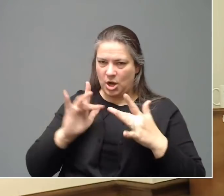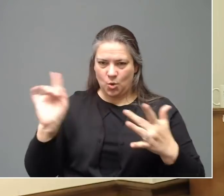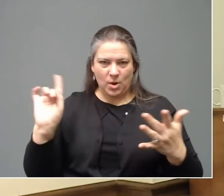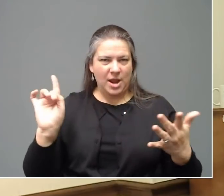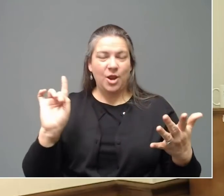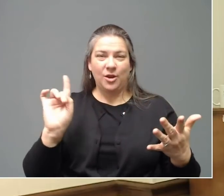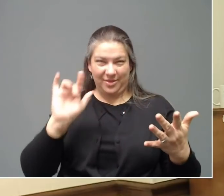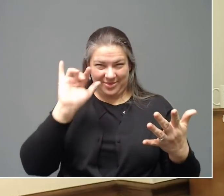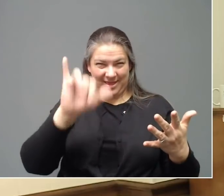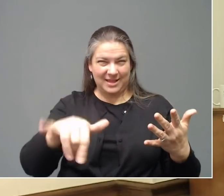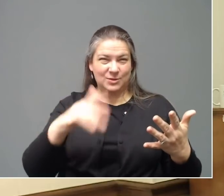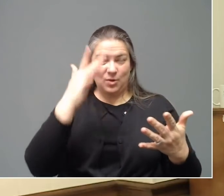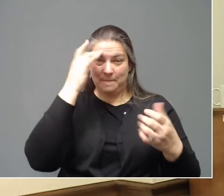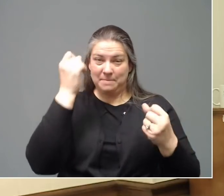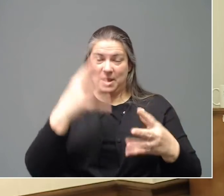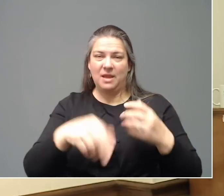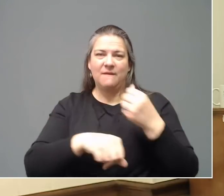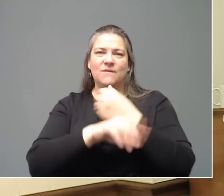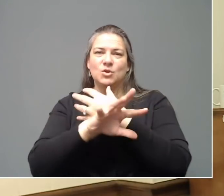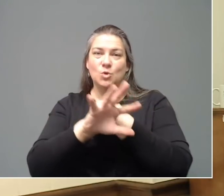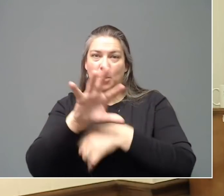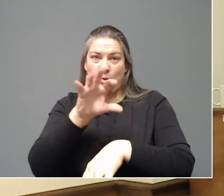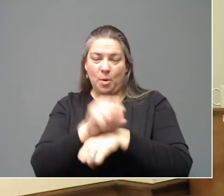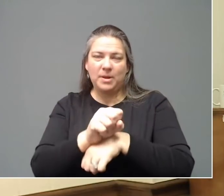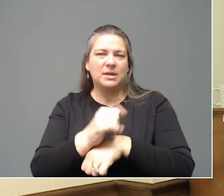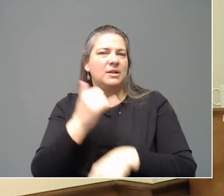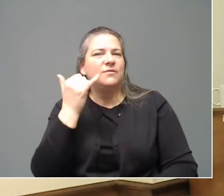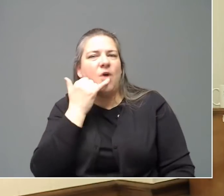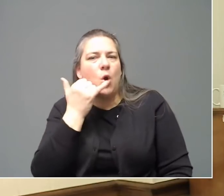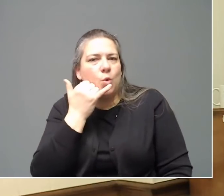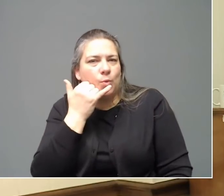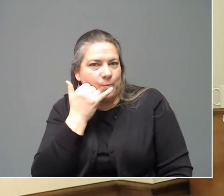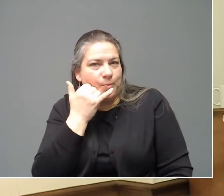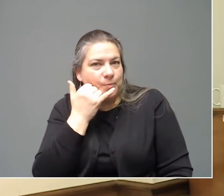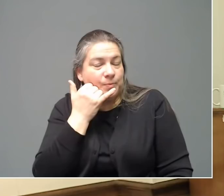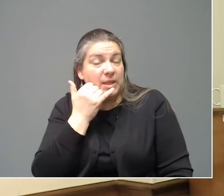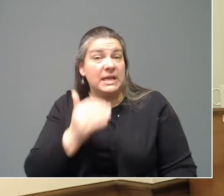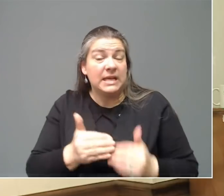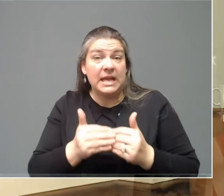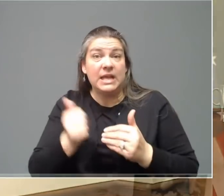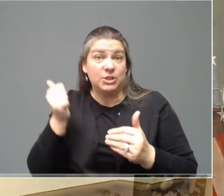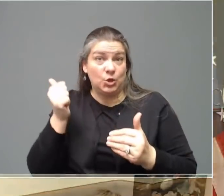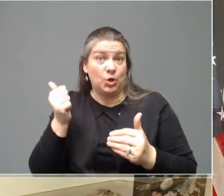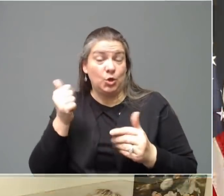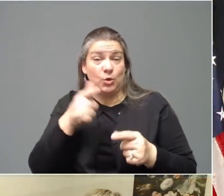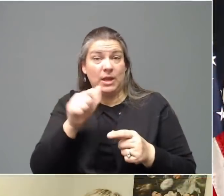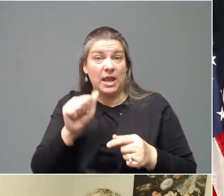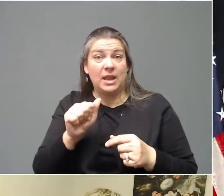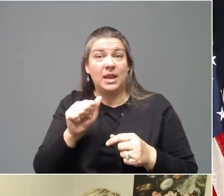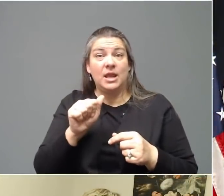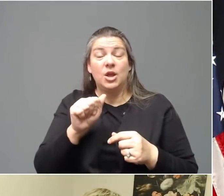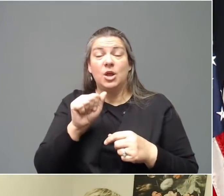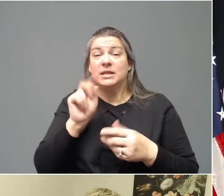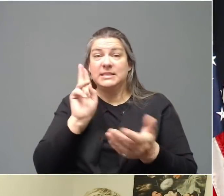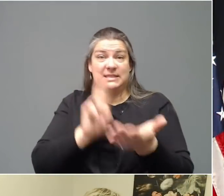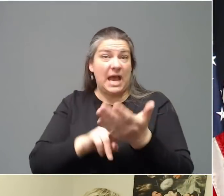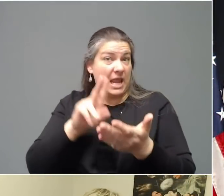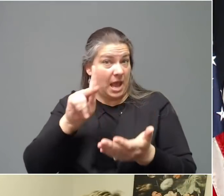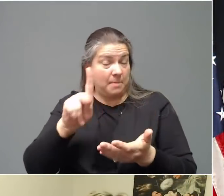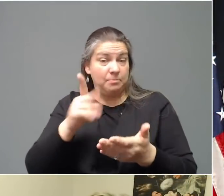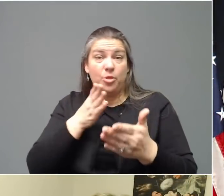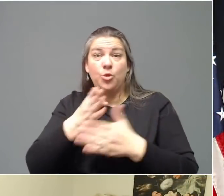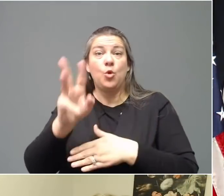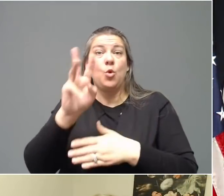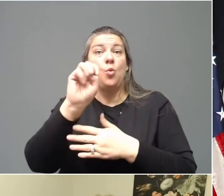these virtual appointments are by telephone. It is easier for people to use, and you can sign up for them through a web browser